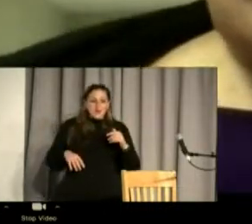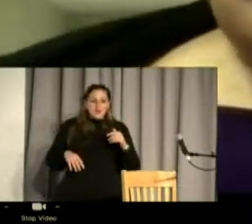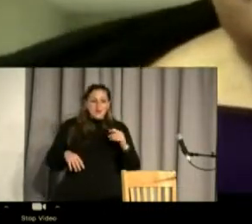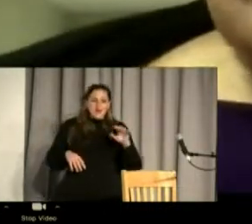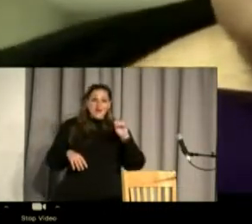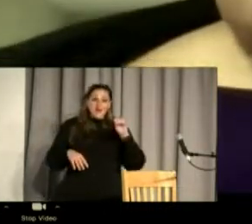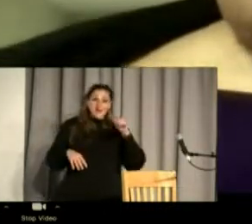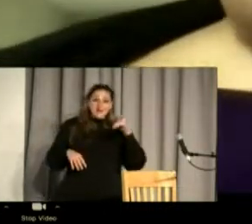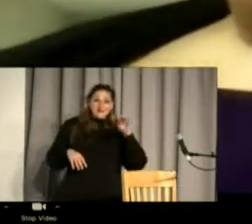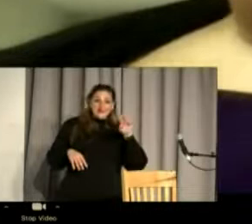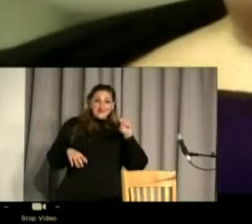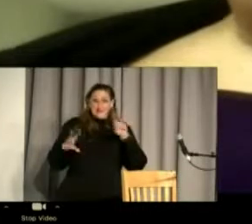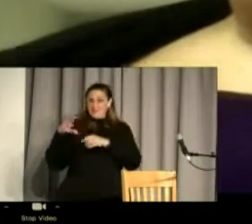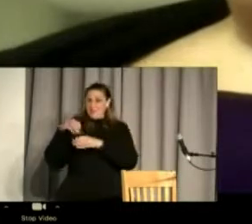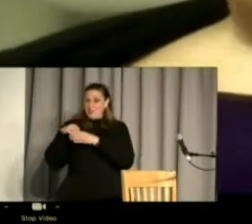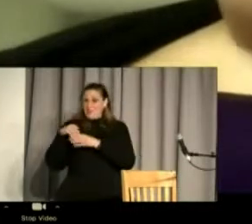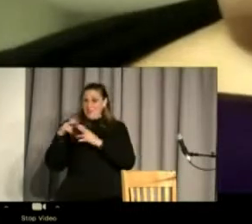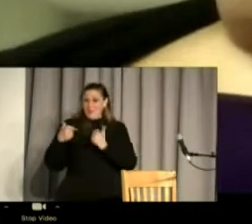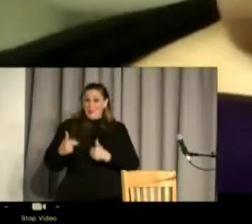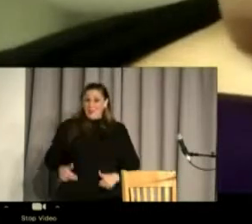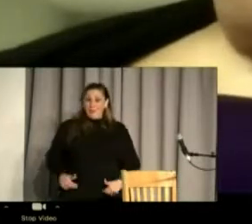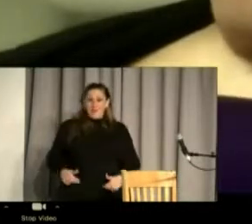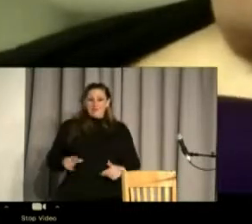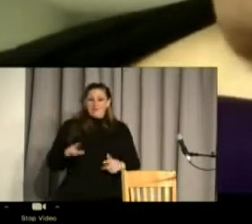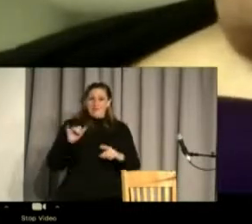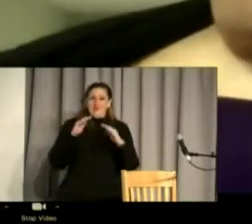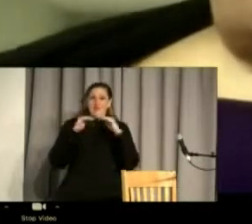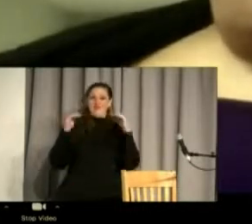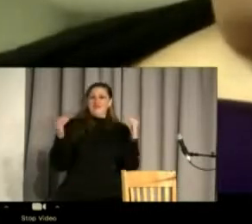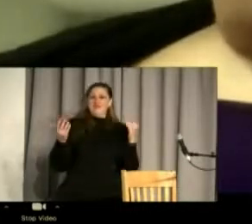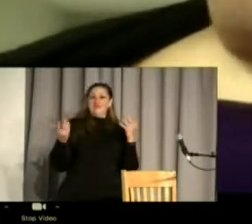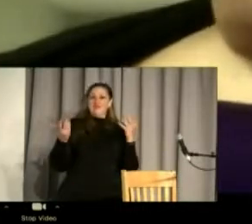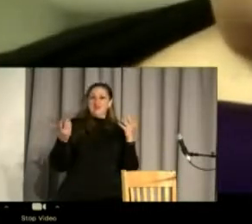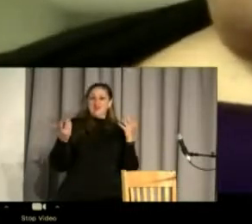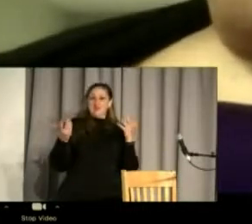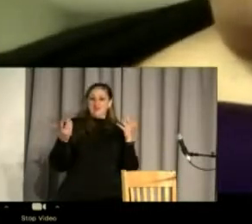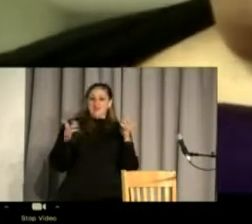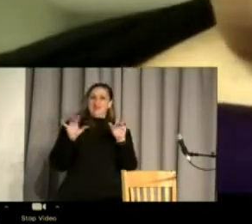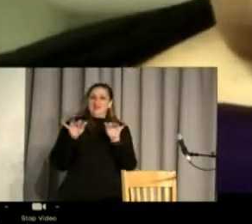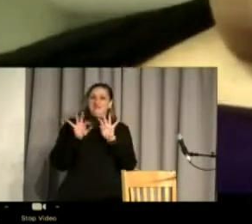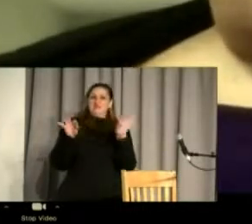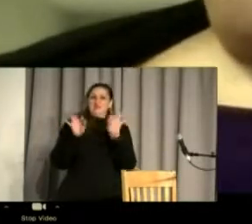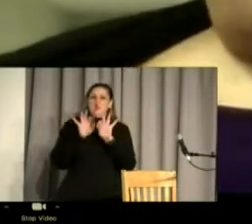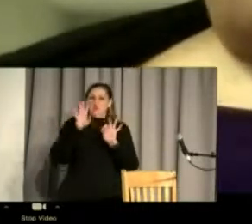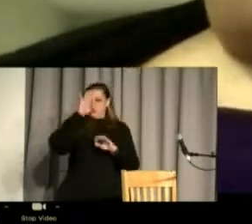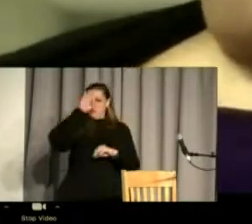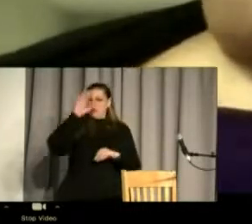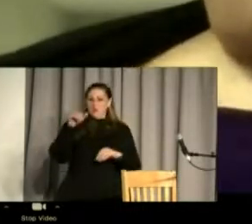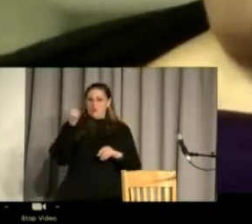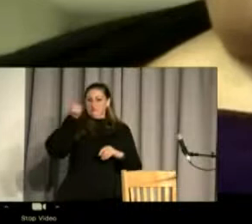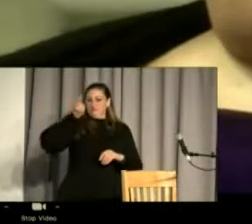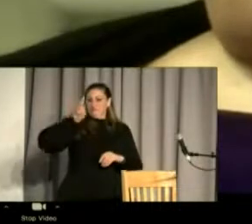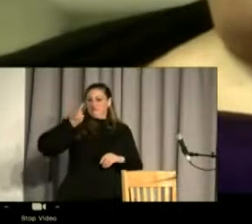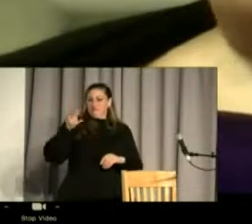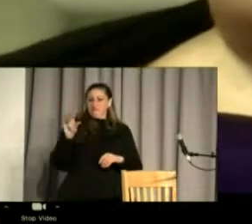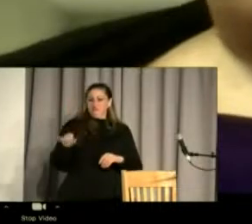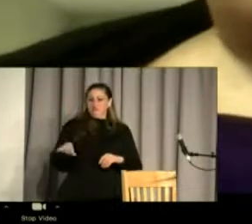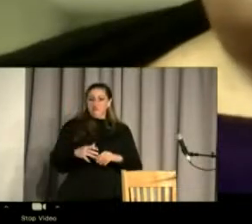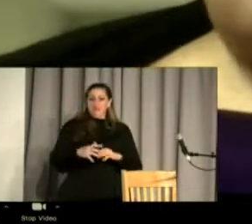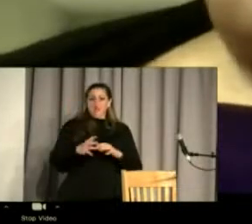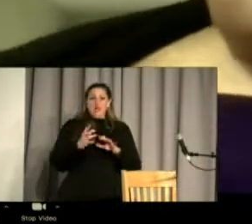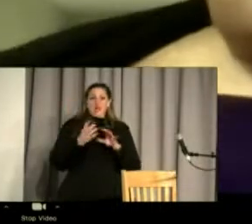including humans. So at that level, I think that's important to understand,